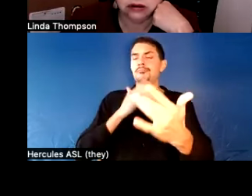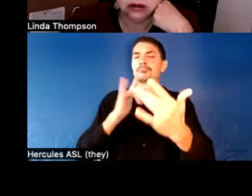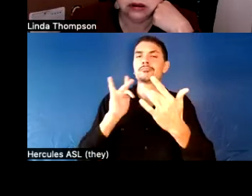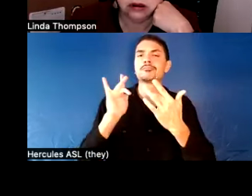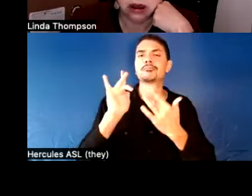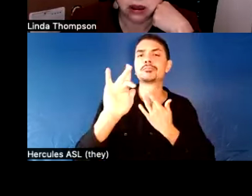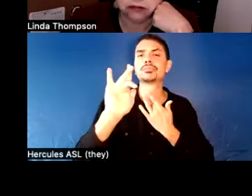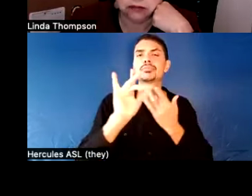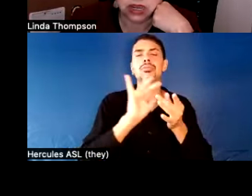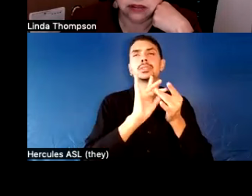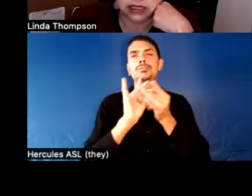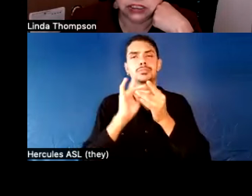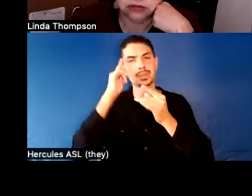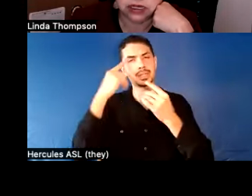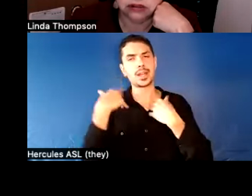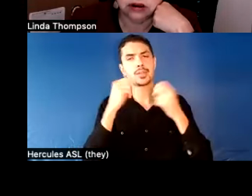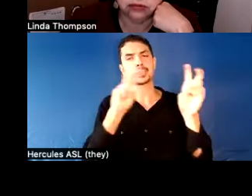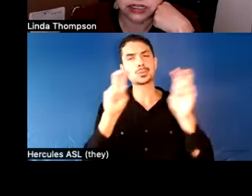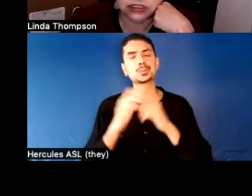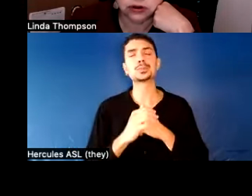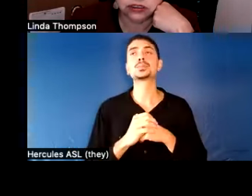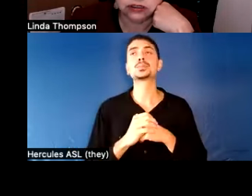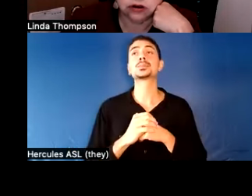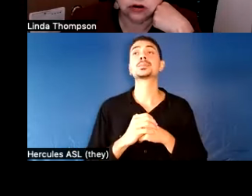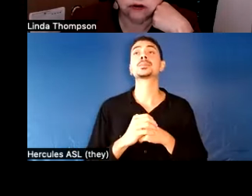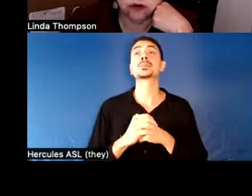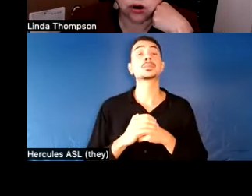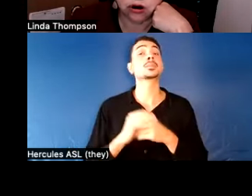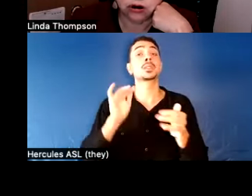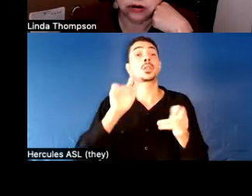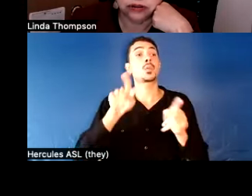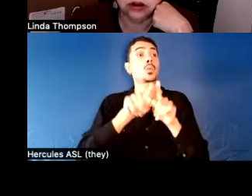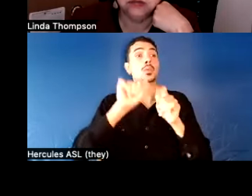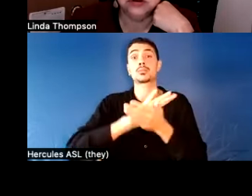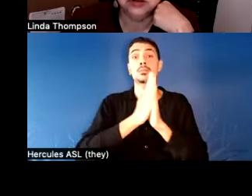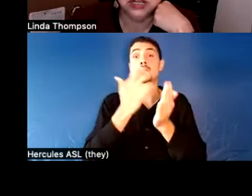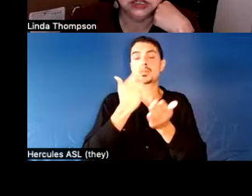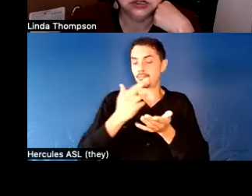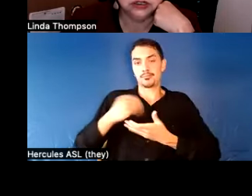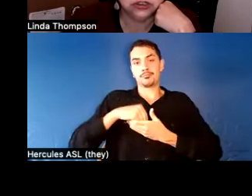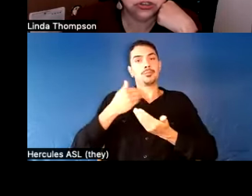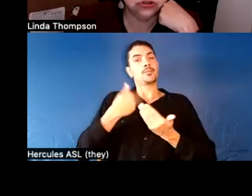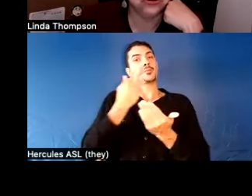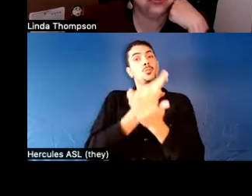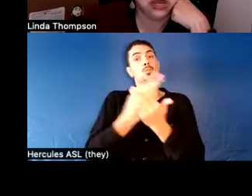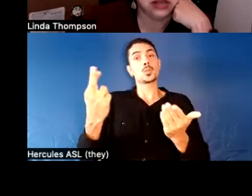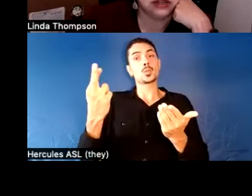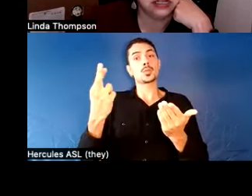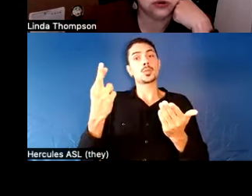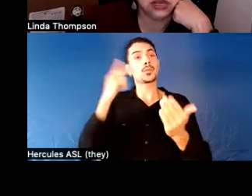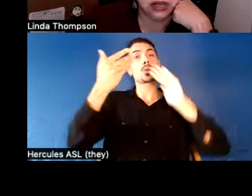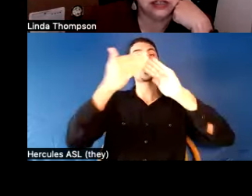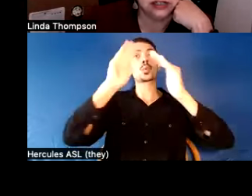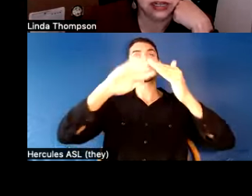stability. And then to be the resource for the community to know that